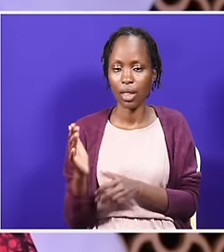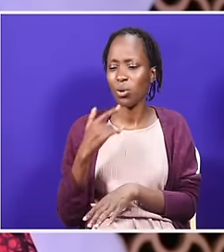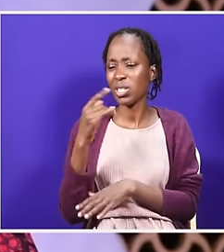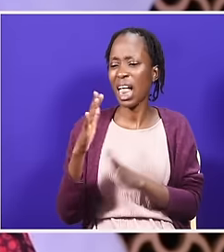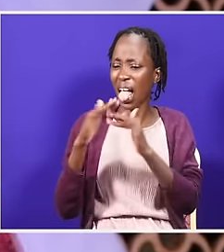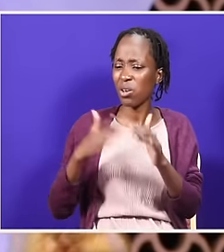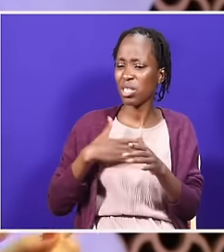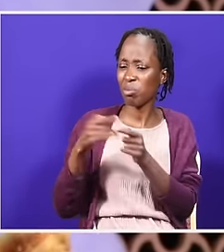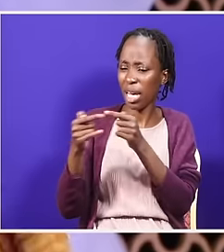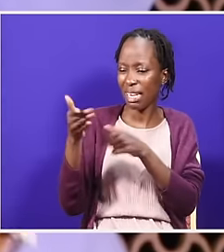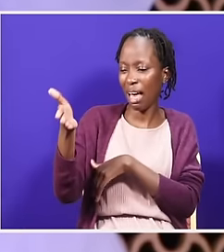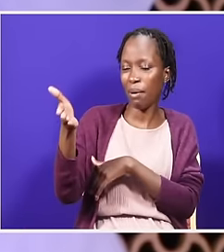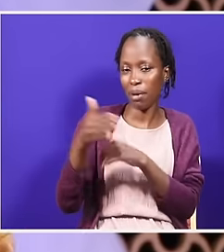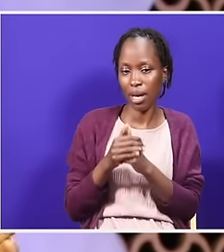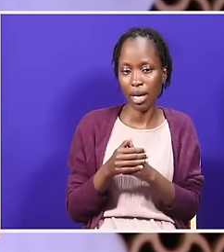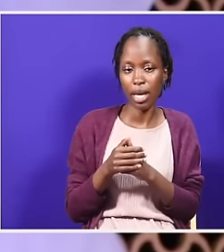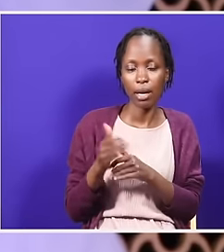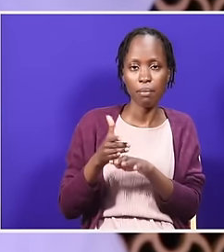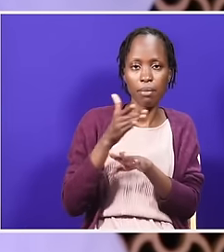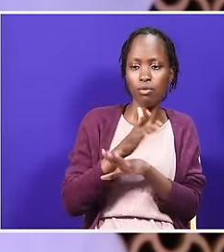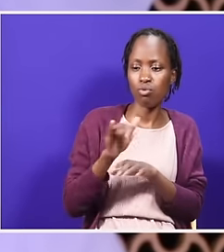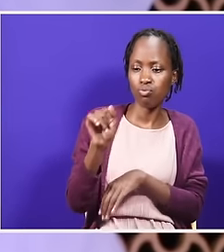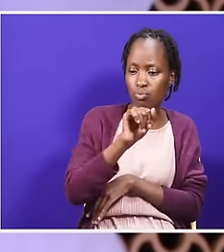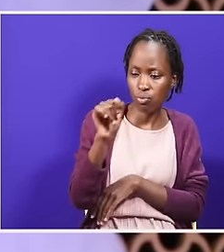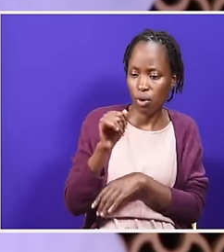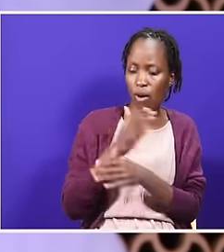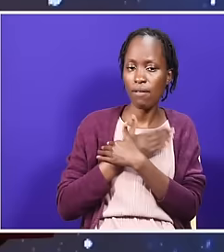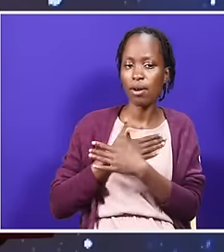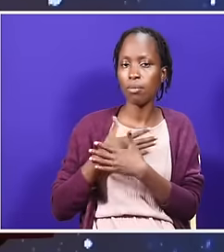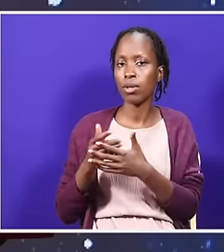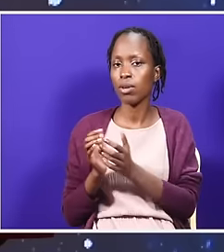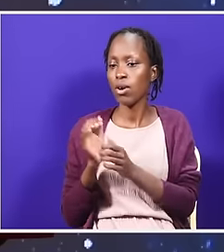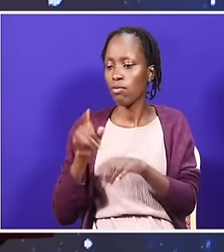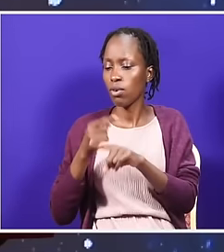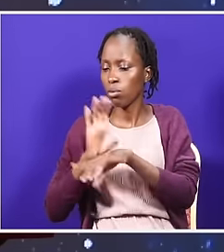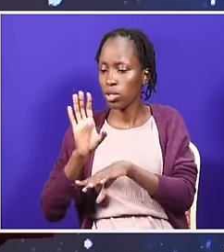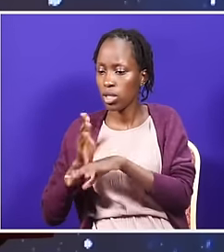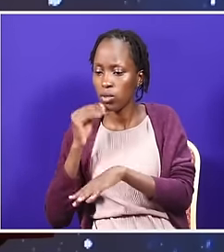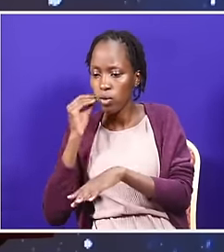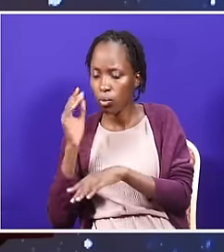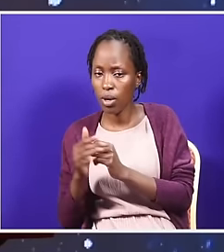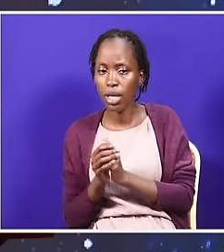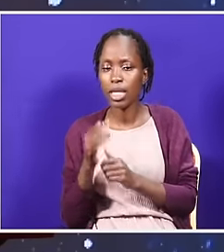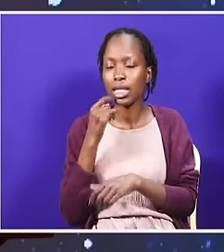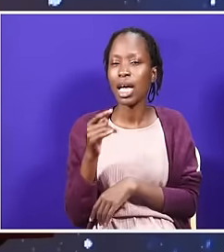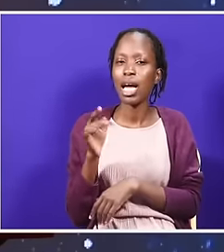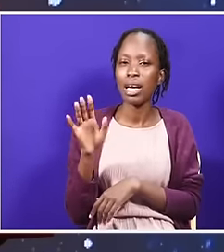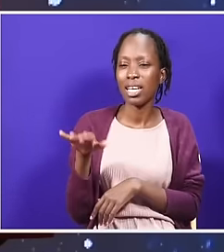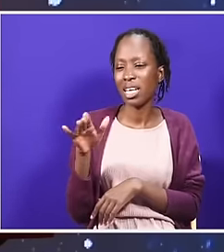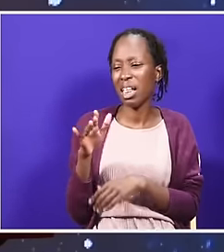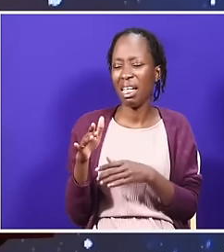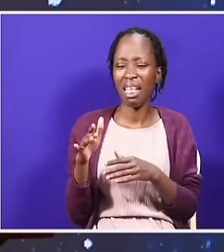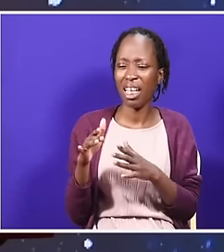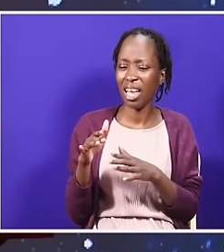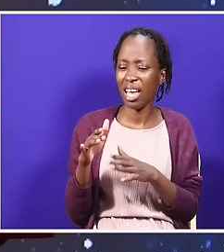noticed? We once took someone from the church to their home so they could change to go on honeymoon. And they said to us, oh, you know,